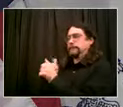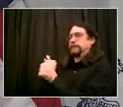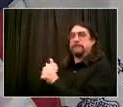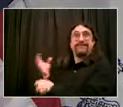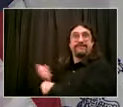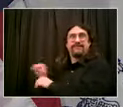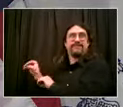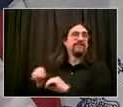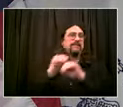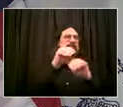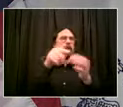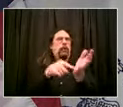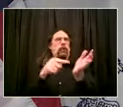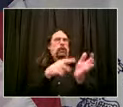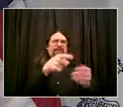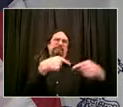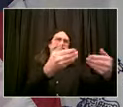Thank you.